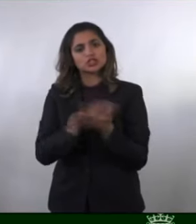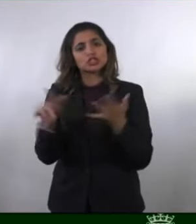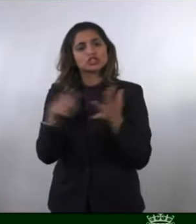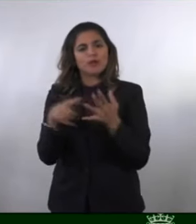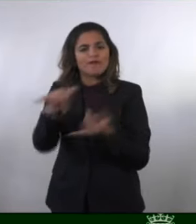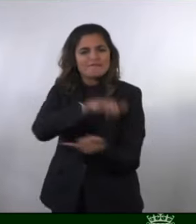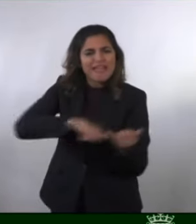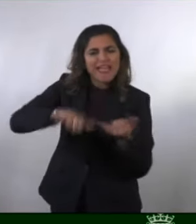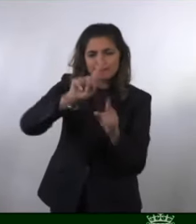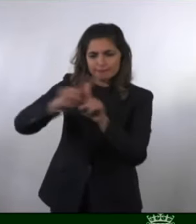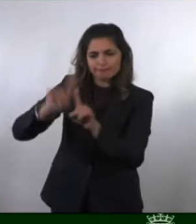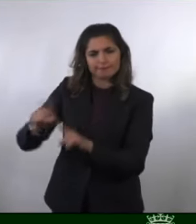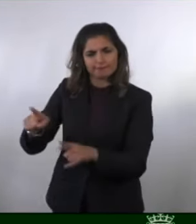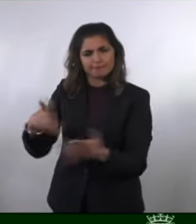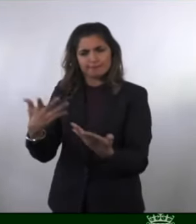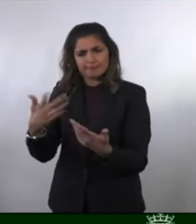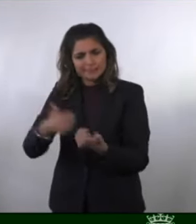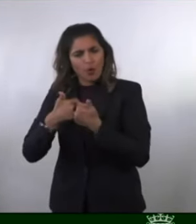Minister.